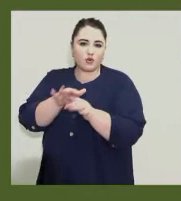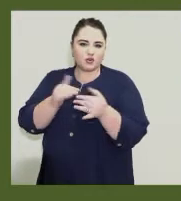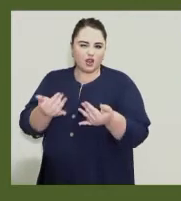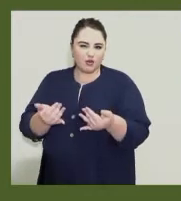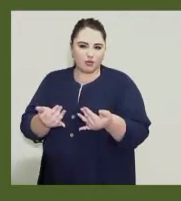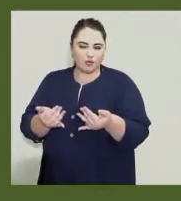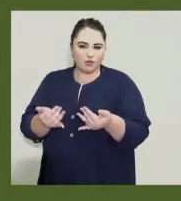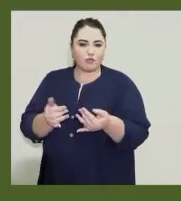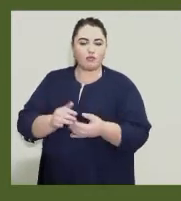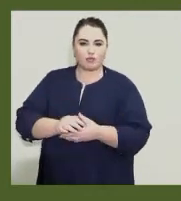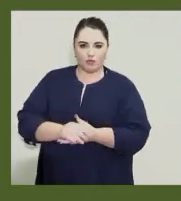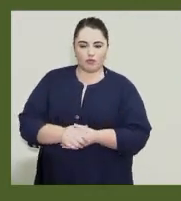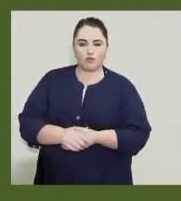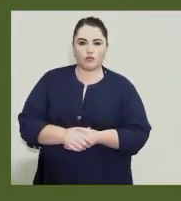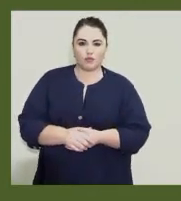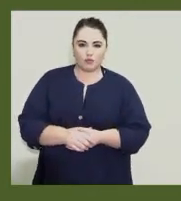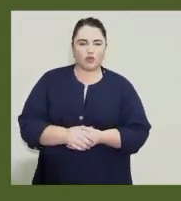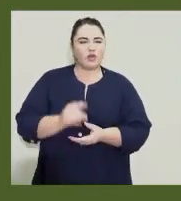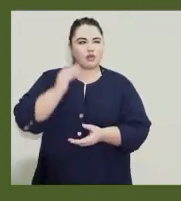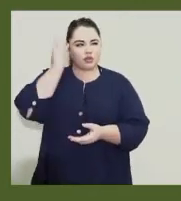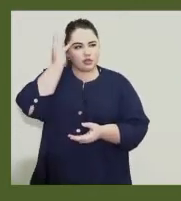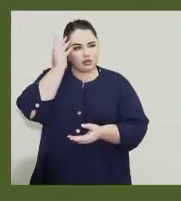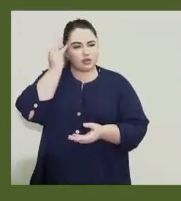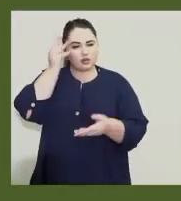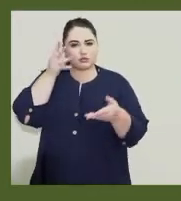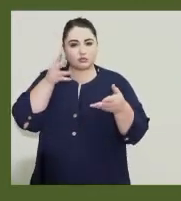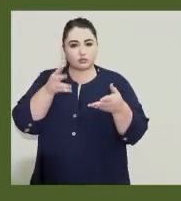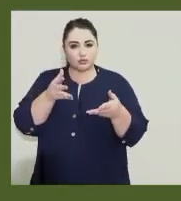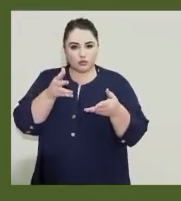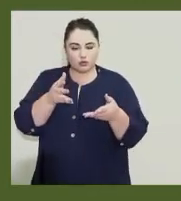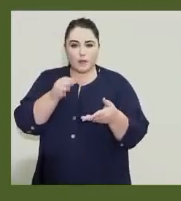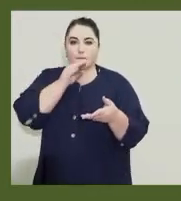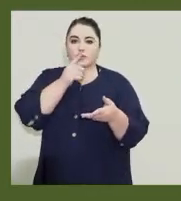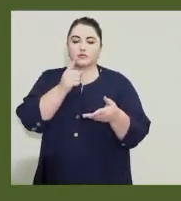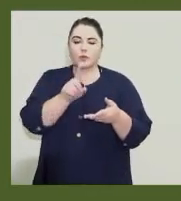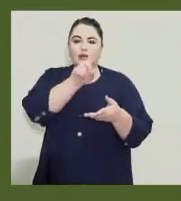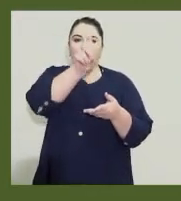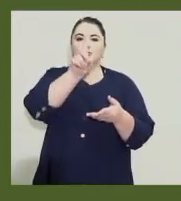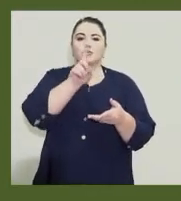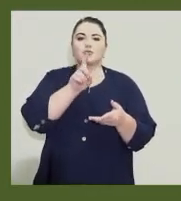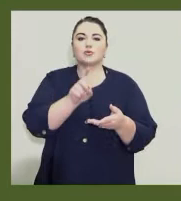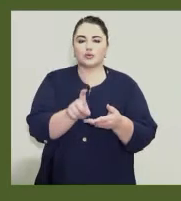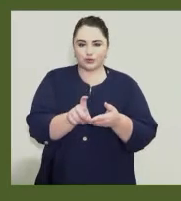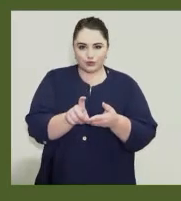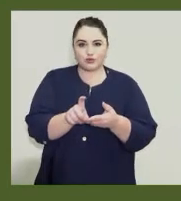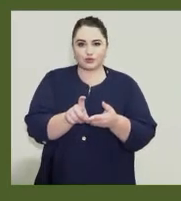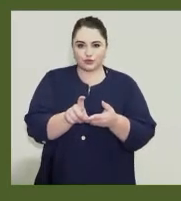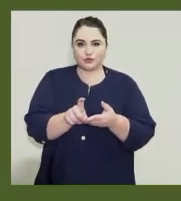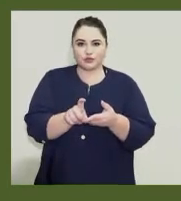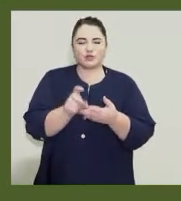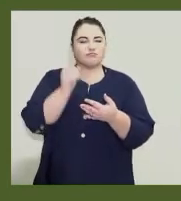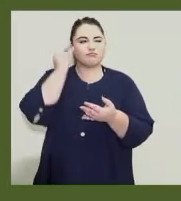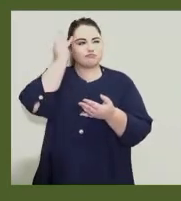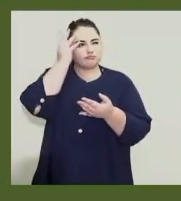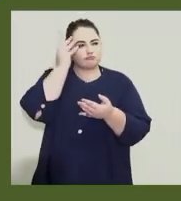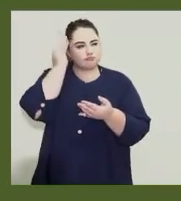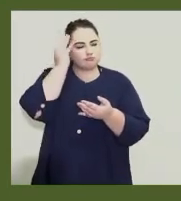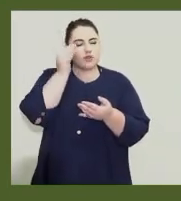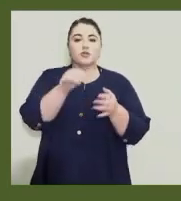That is what you're wondering about. So it's a question. Now you're wondering about this. So you identify your